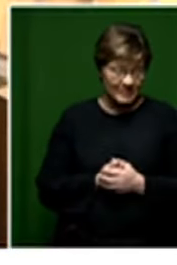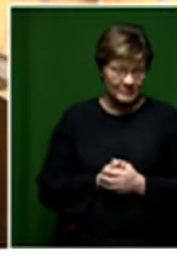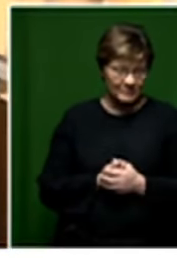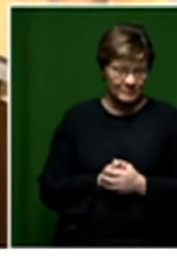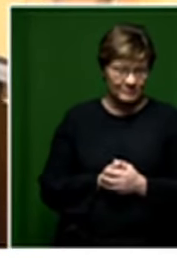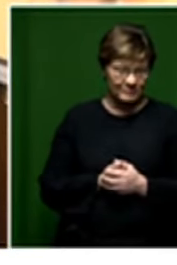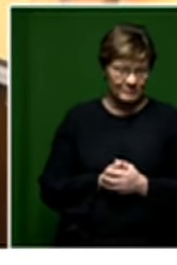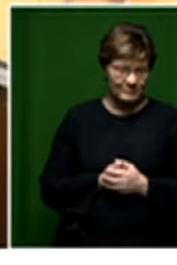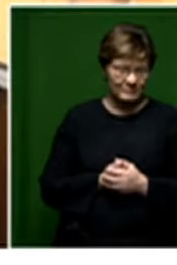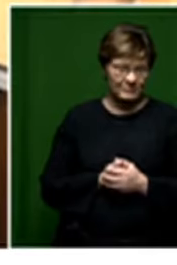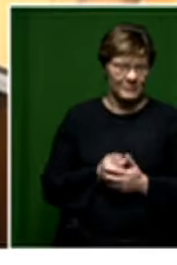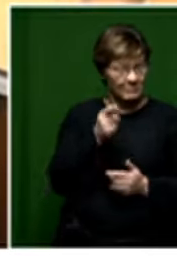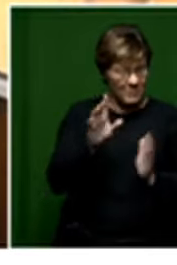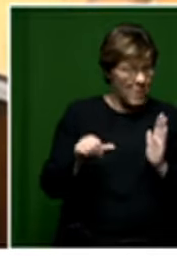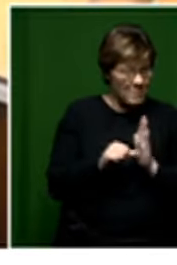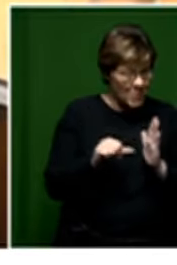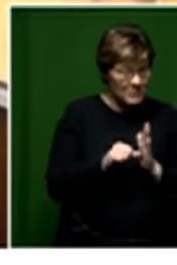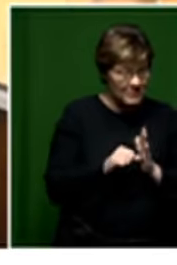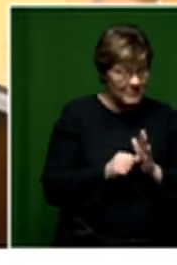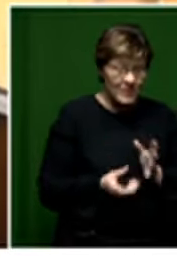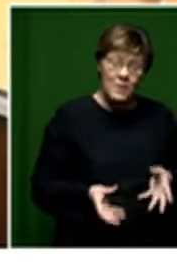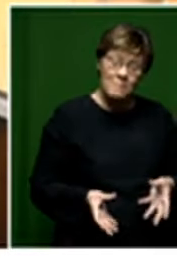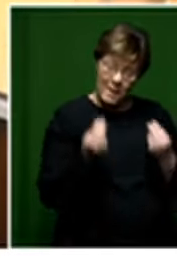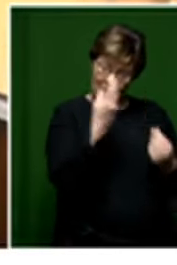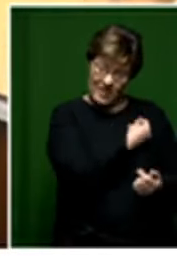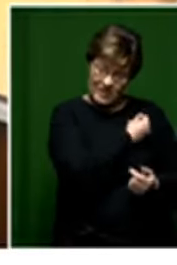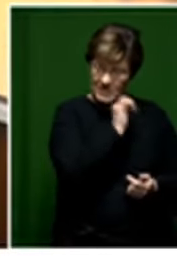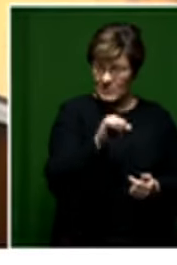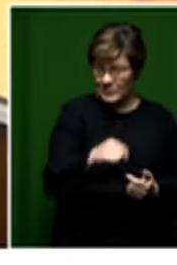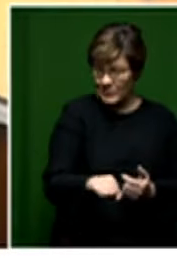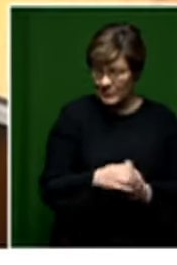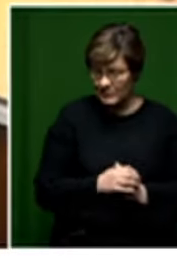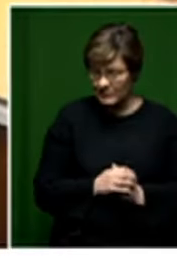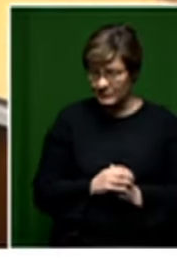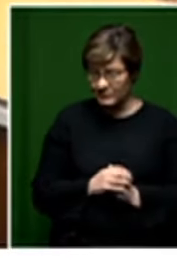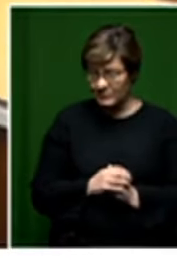how important a factor is that in the take-up of the vaccine?